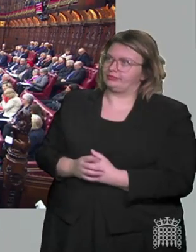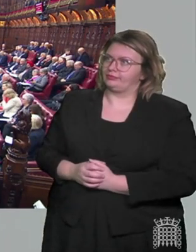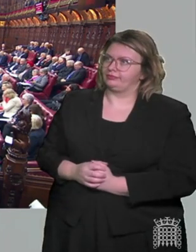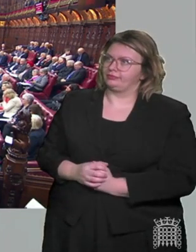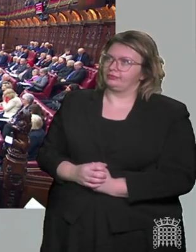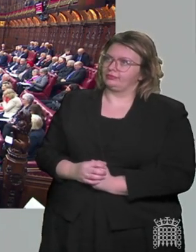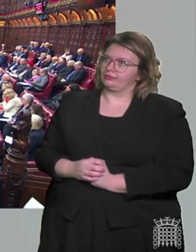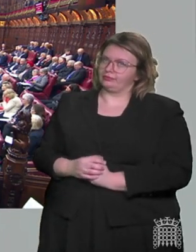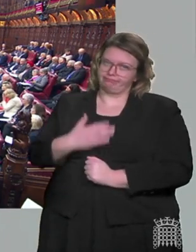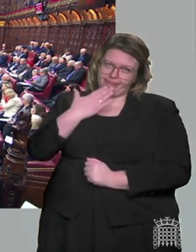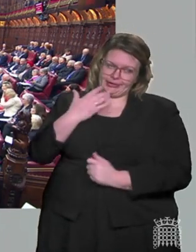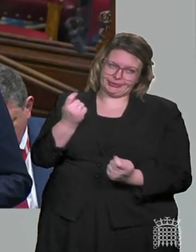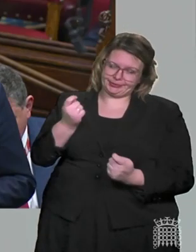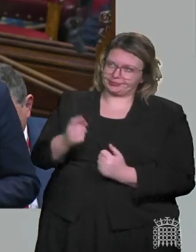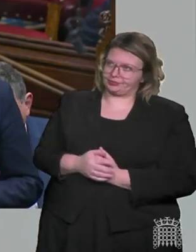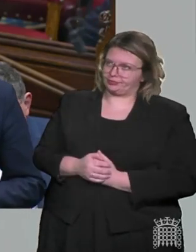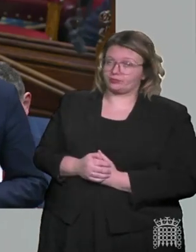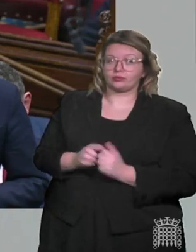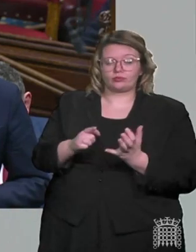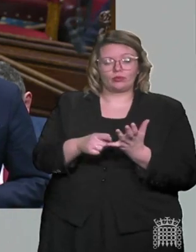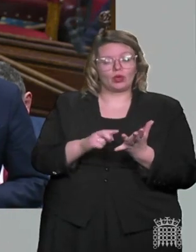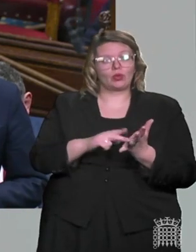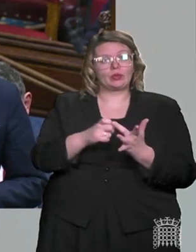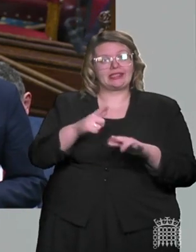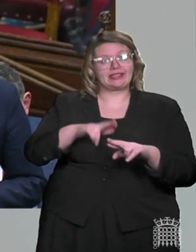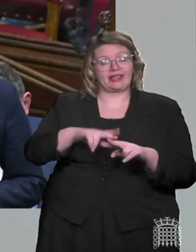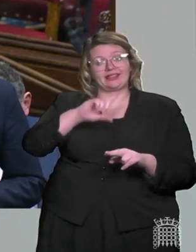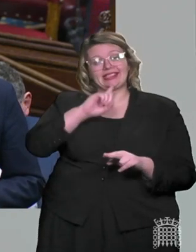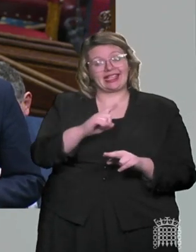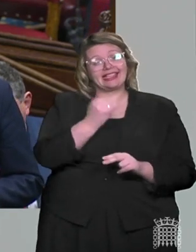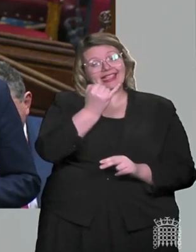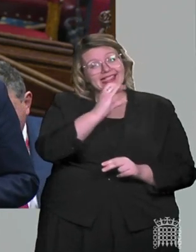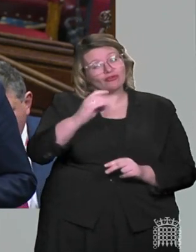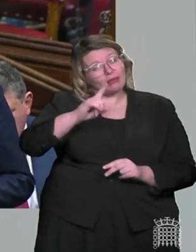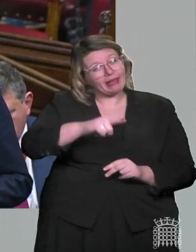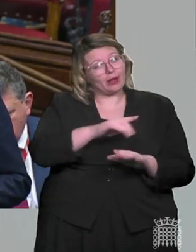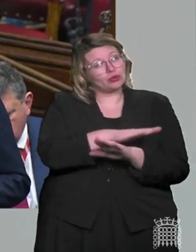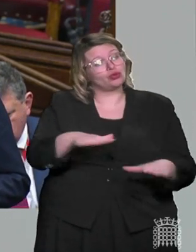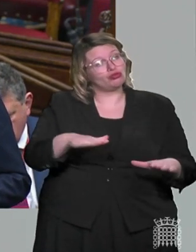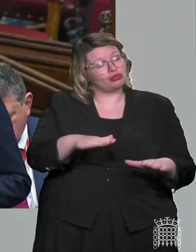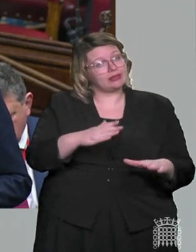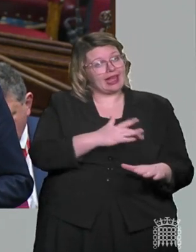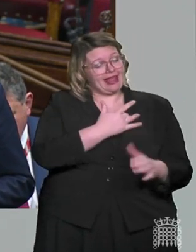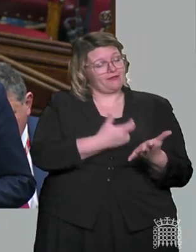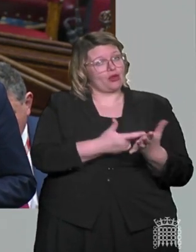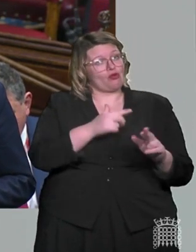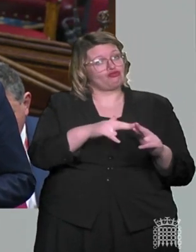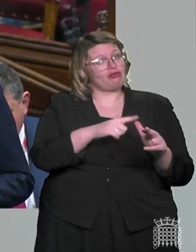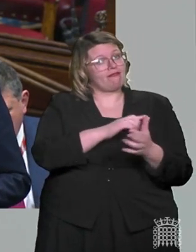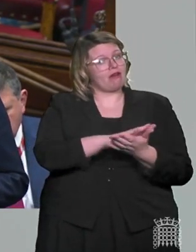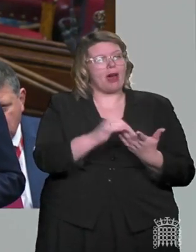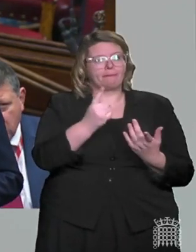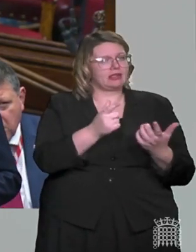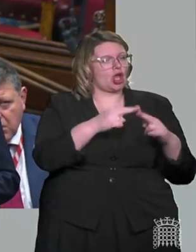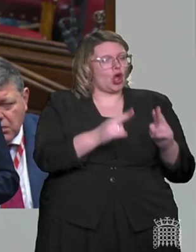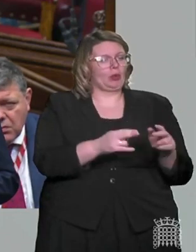Whip. My Lords, UNICEF has said today that 600,000 children are displaced within Rafa in Gaza. That